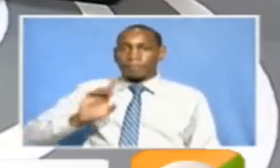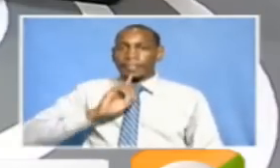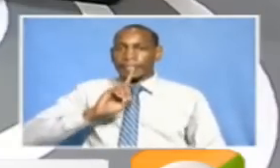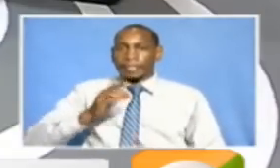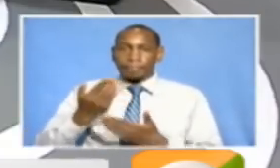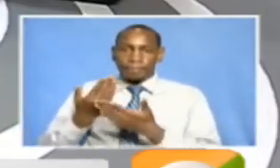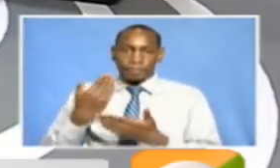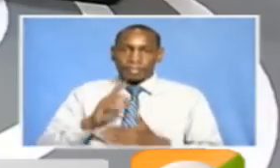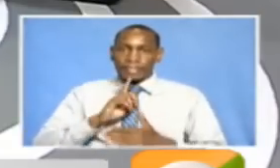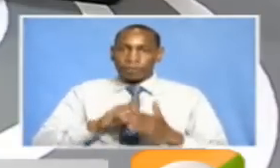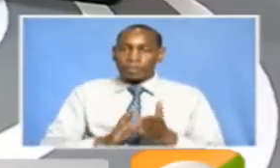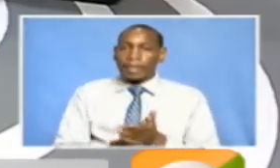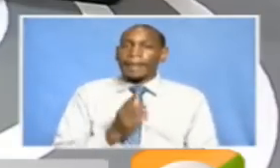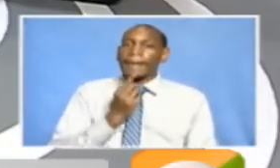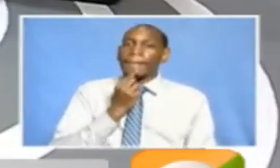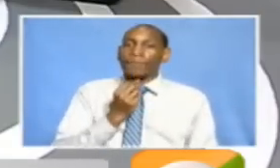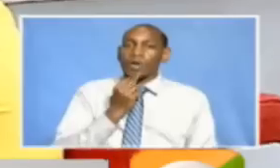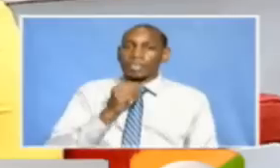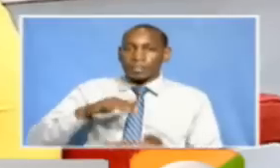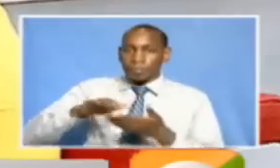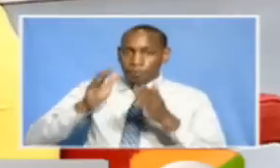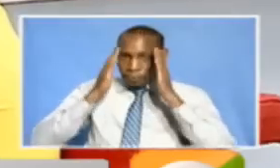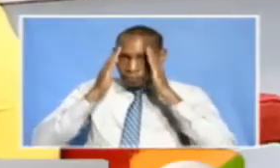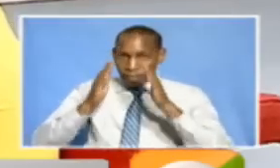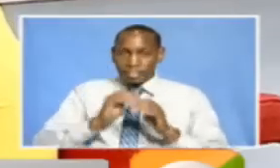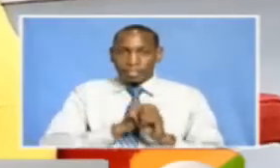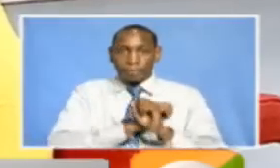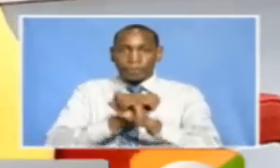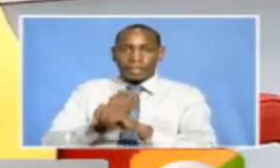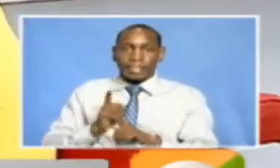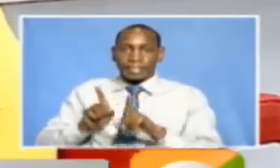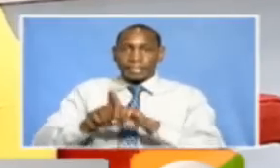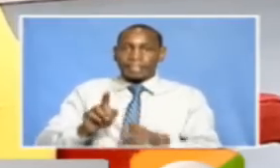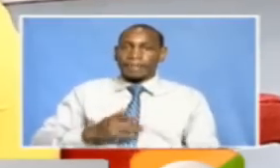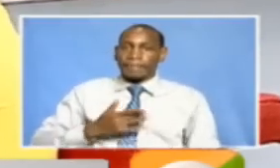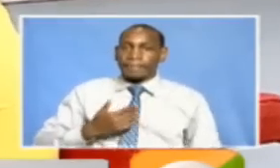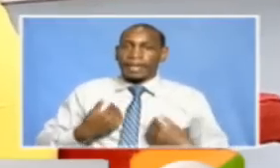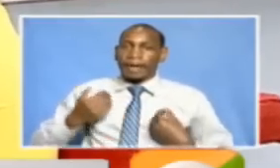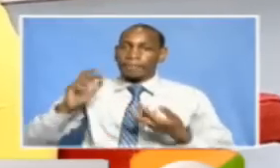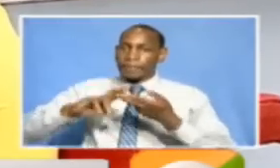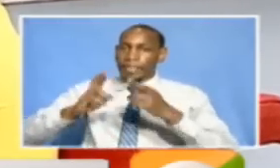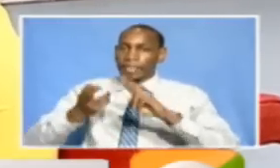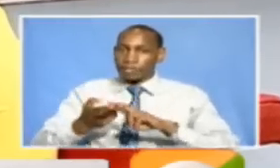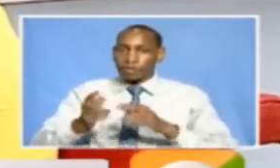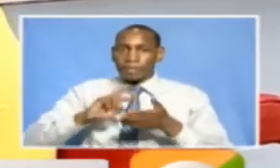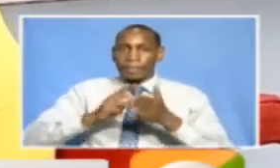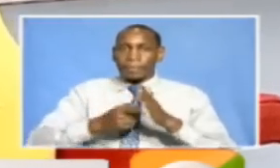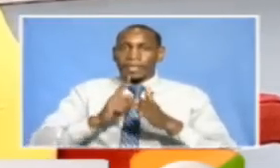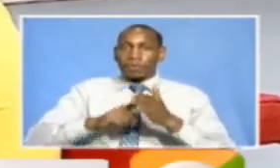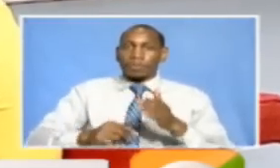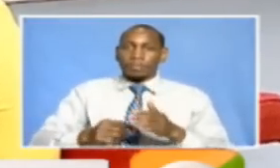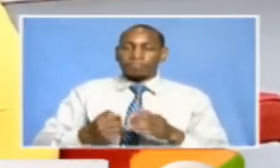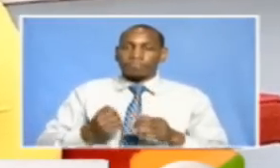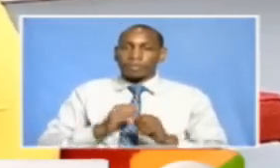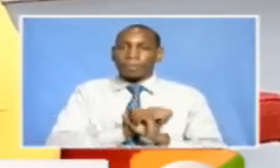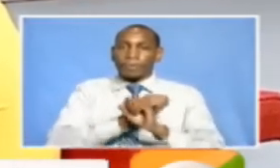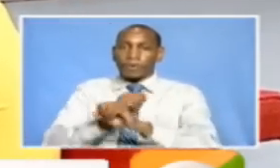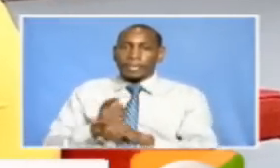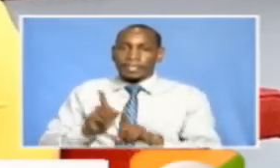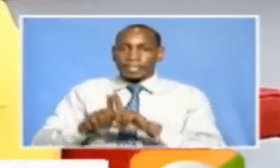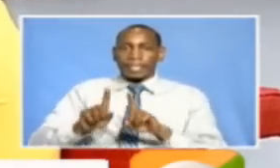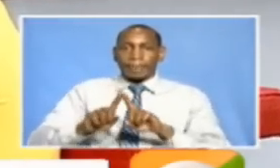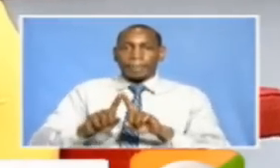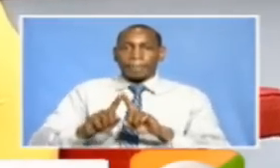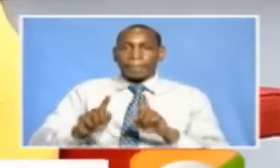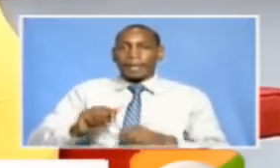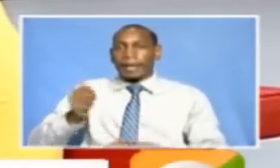that boys are more keen on protecting their sisters. They feel because that there is that relationship, so they'll protect their sister. But when it comes to someone else,